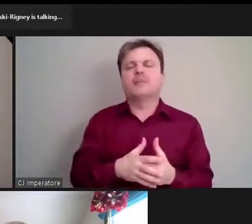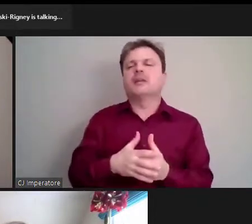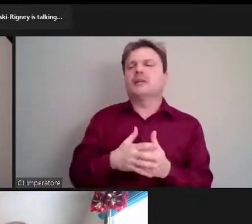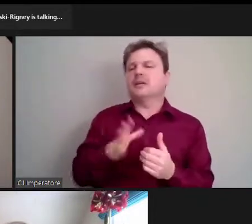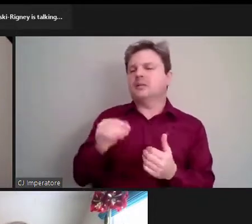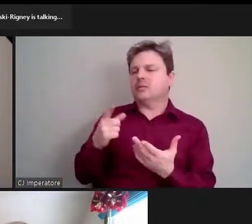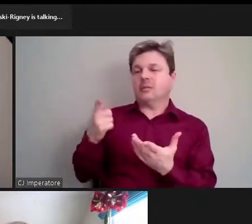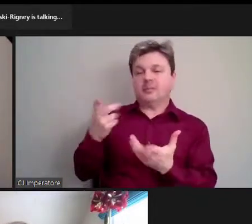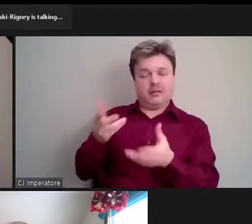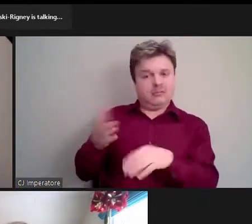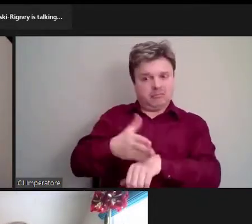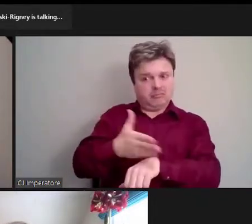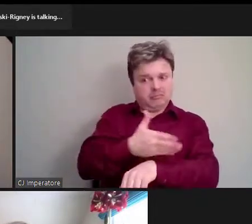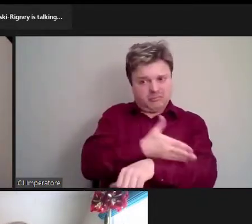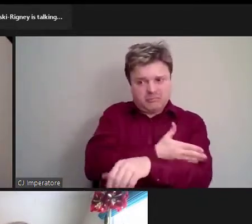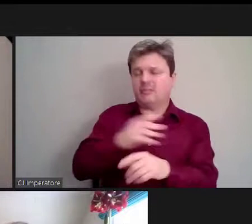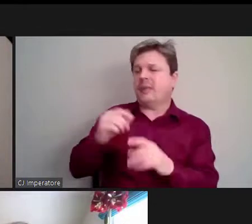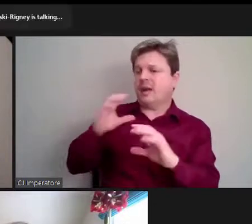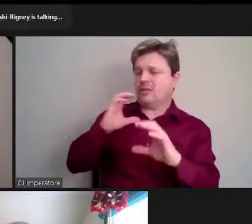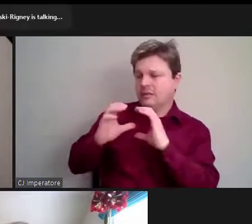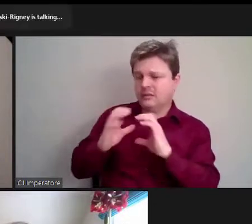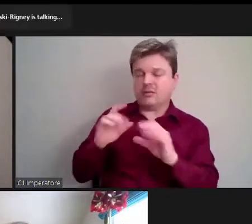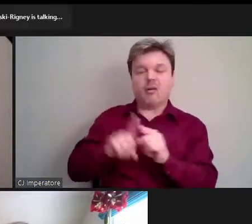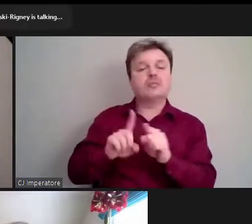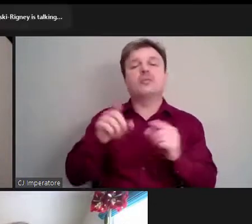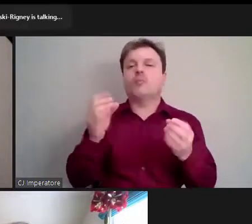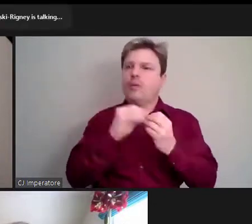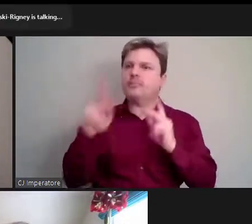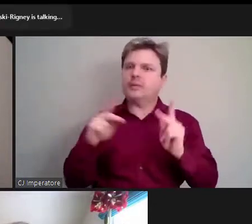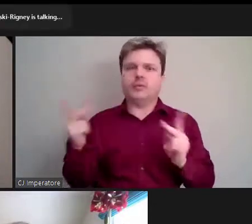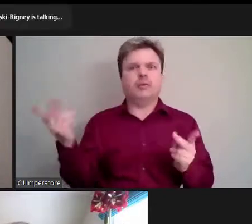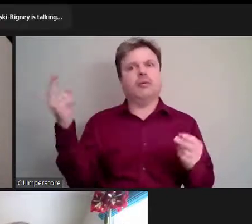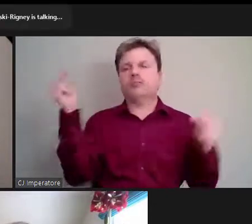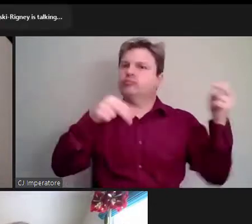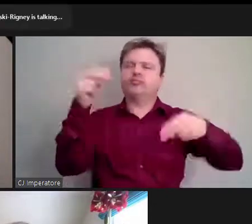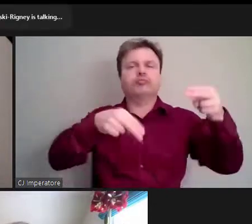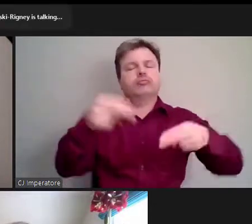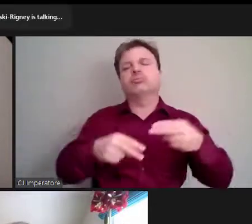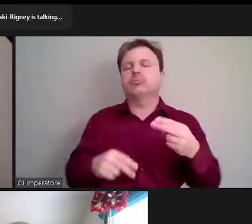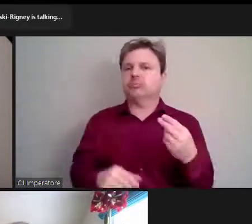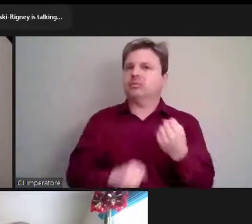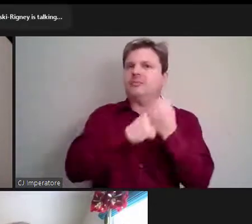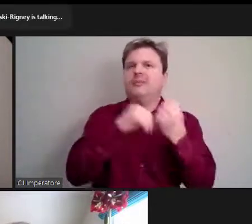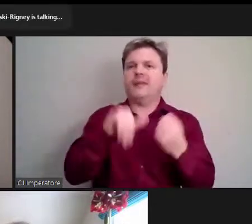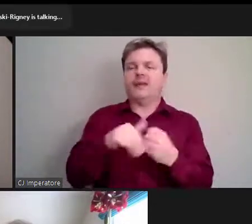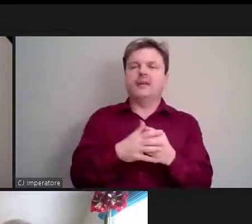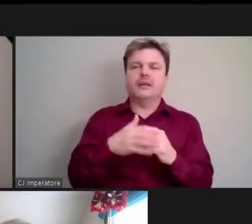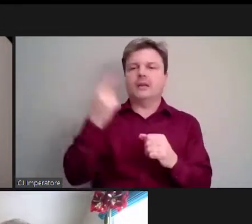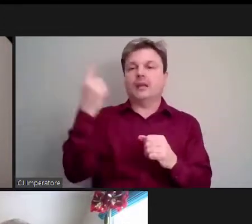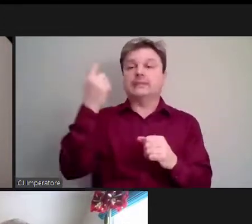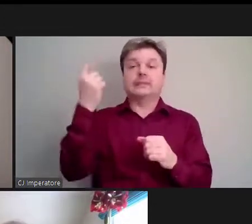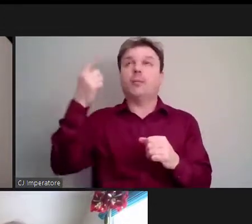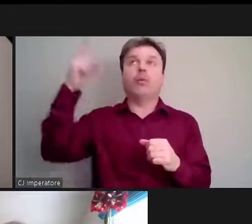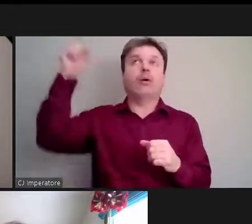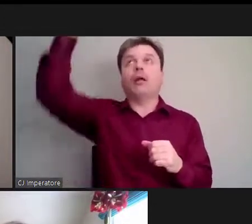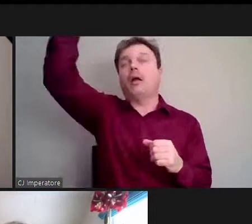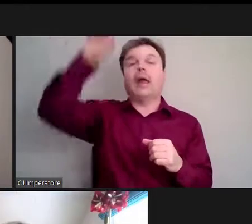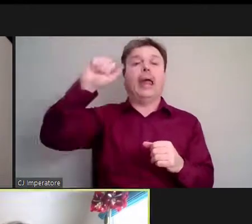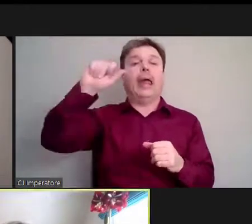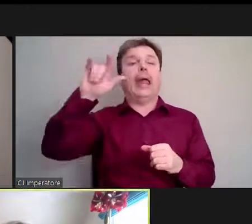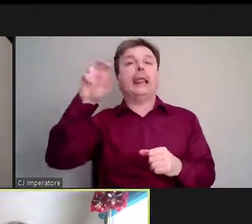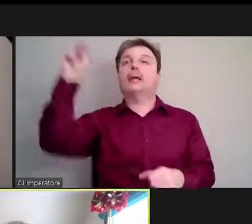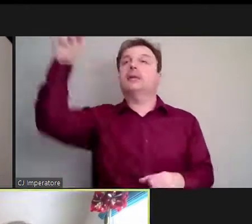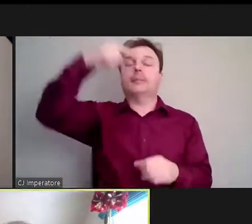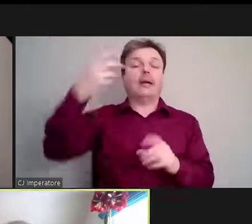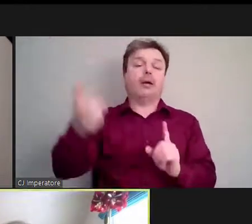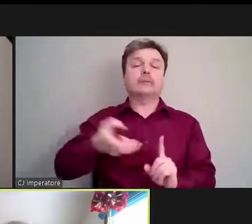this programming and continue it if, you know, any one person gets snatched by aliens or something. I hate it